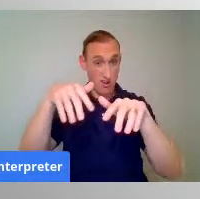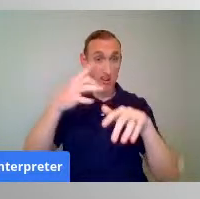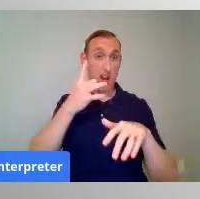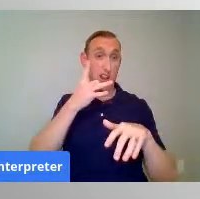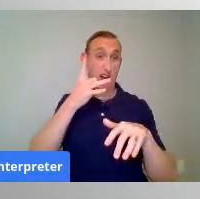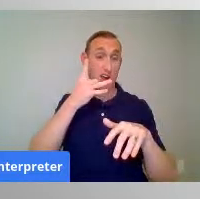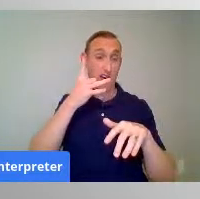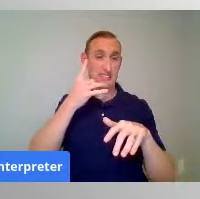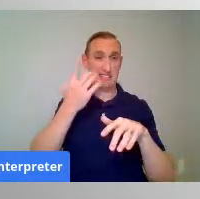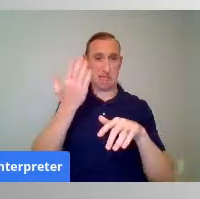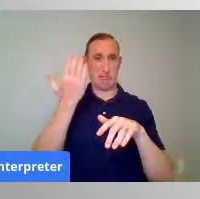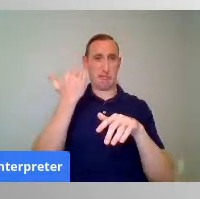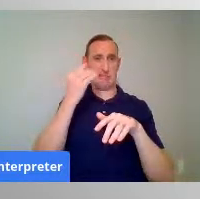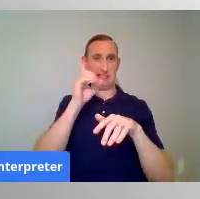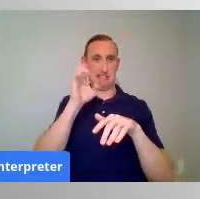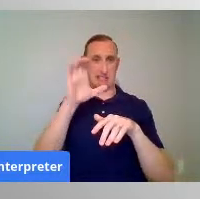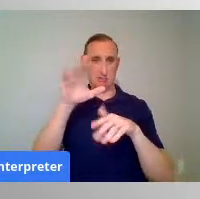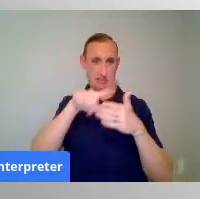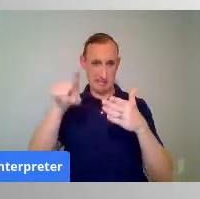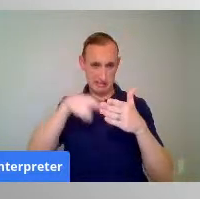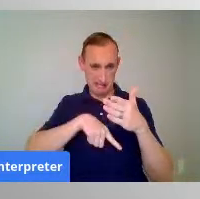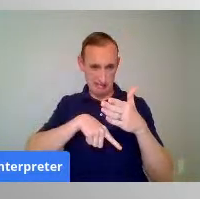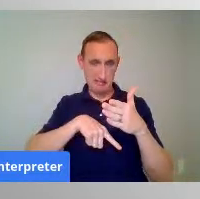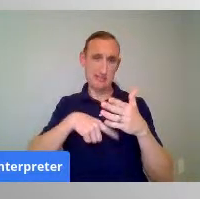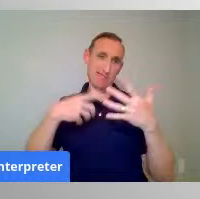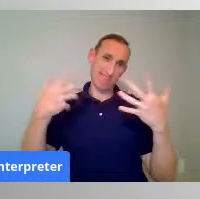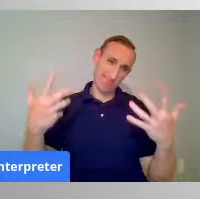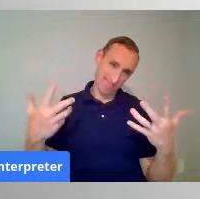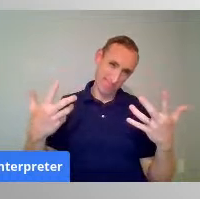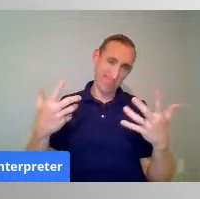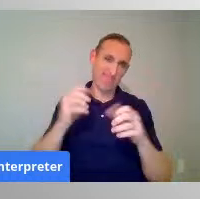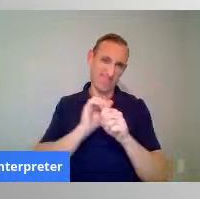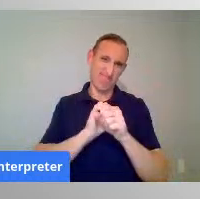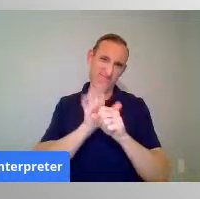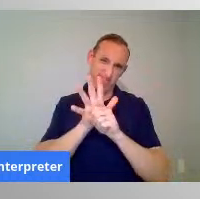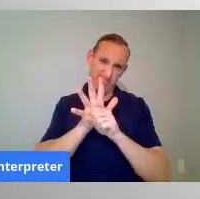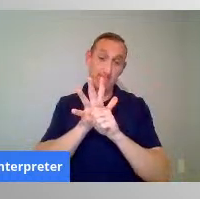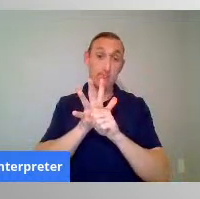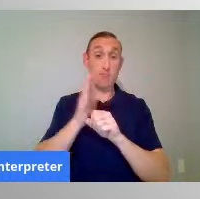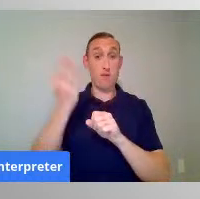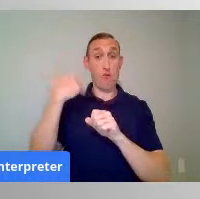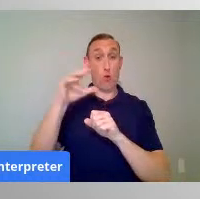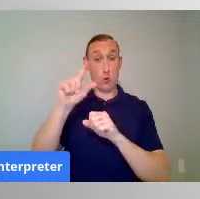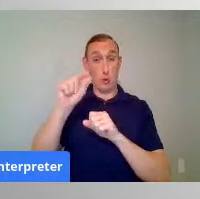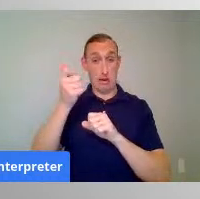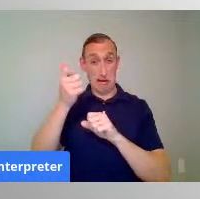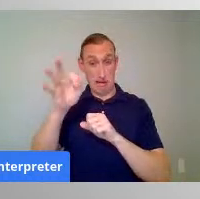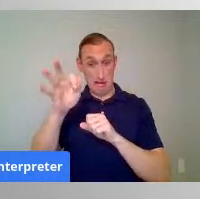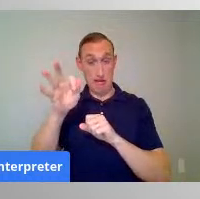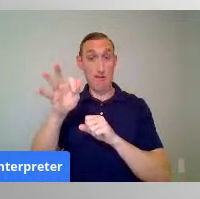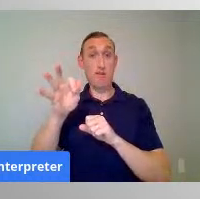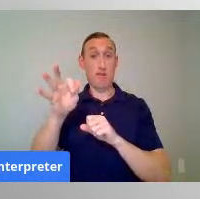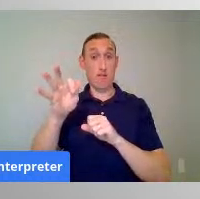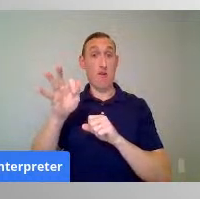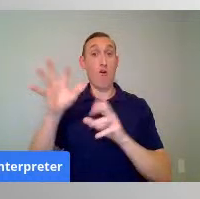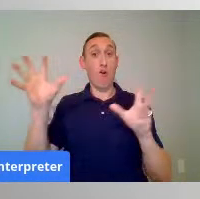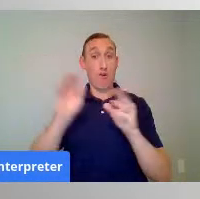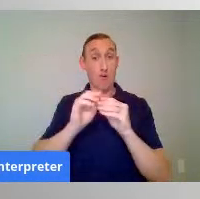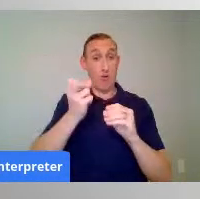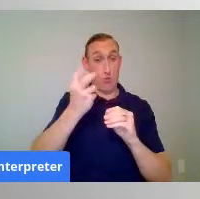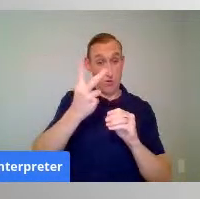past December, but the last time we held it in 2019, we had a record high 12 school district